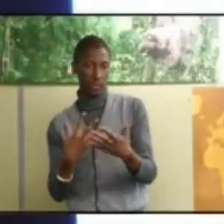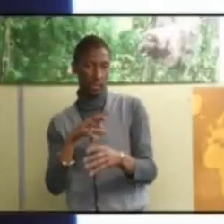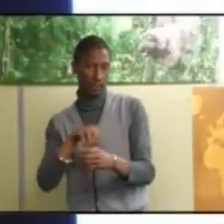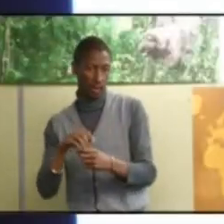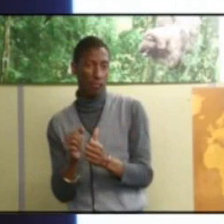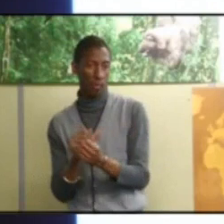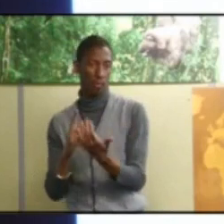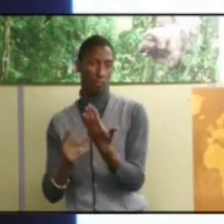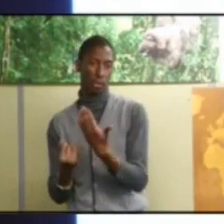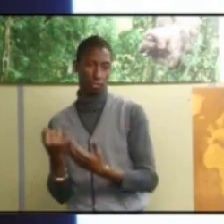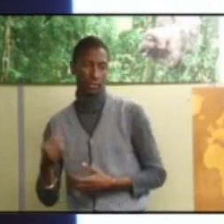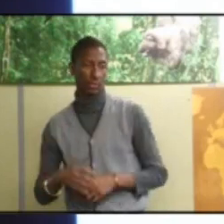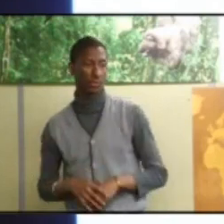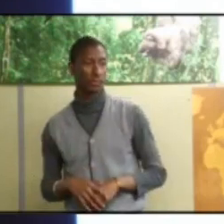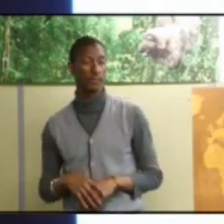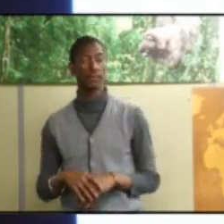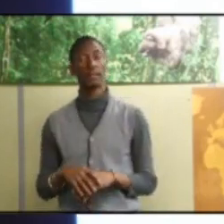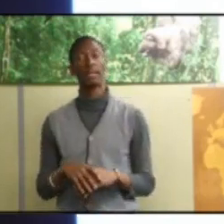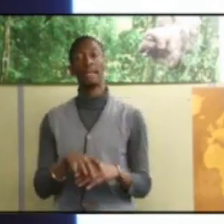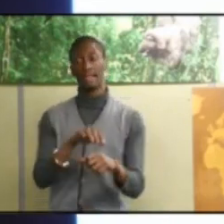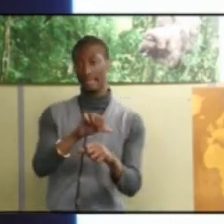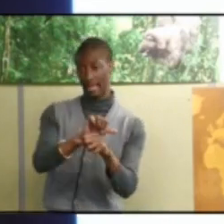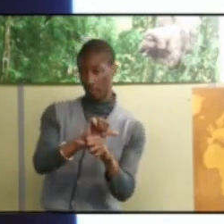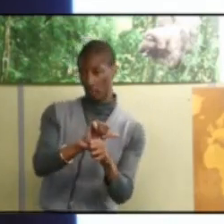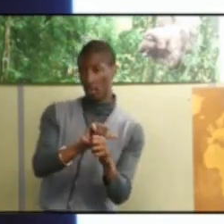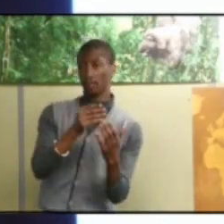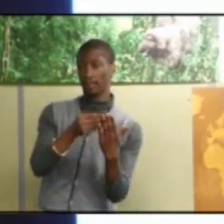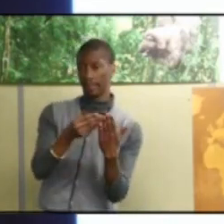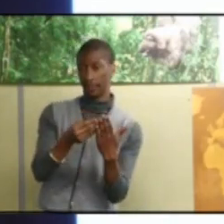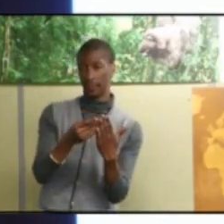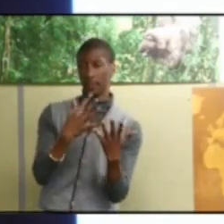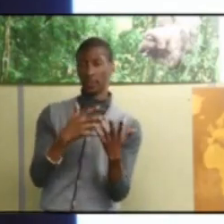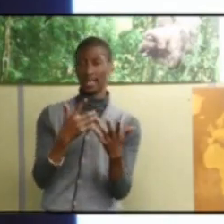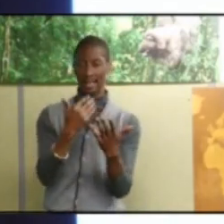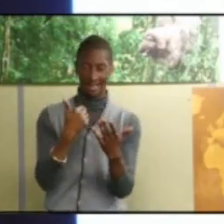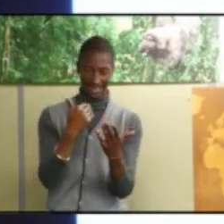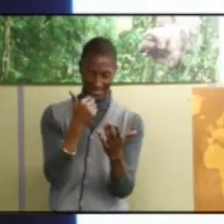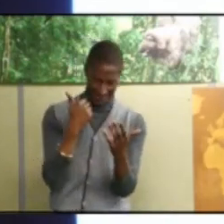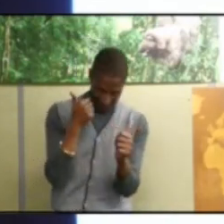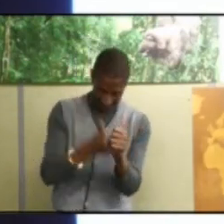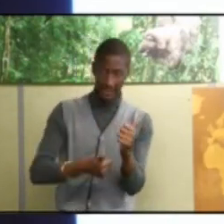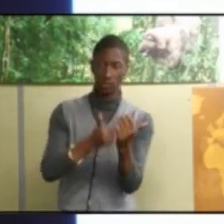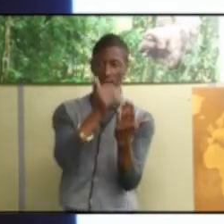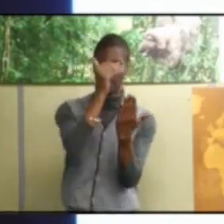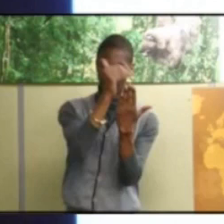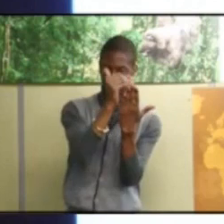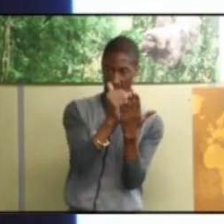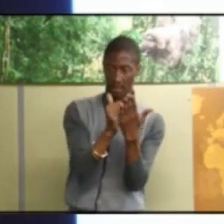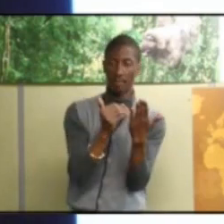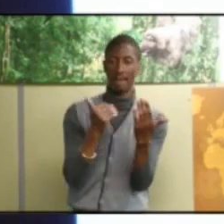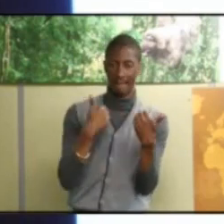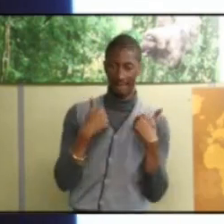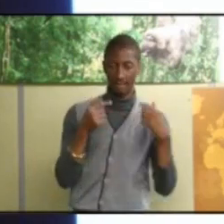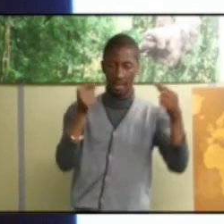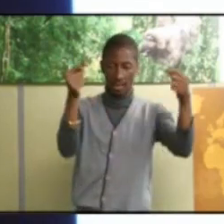We normally would put labor and materials against every item as we build up to our final estimate.